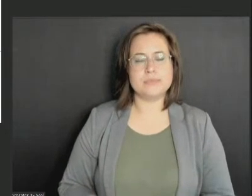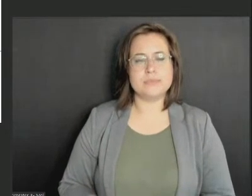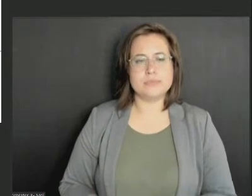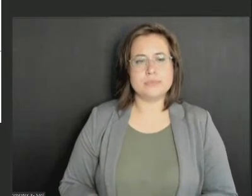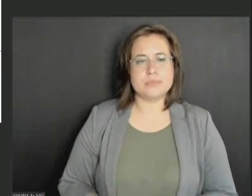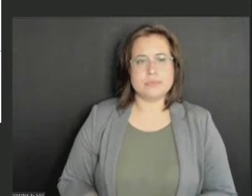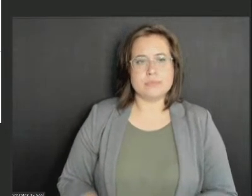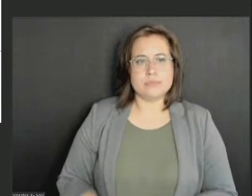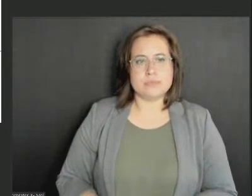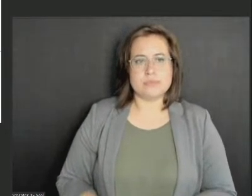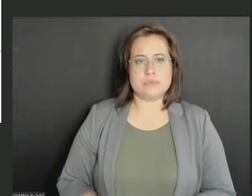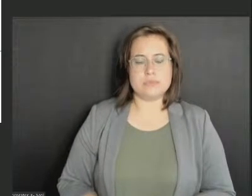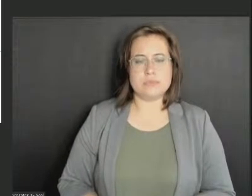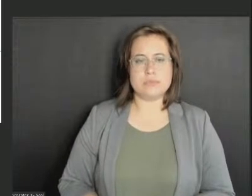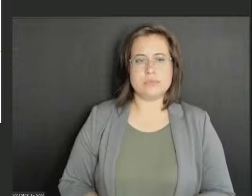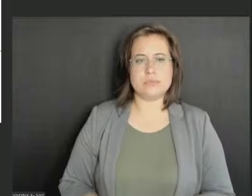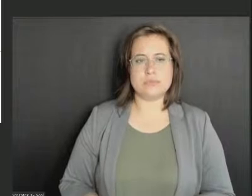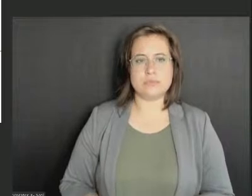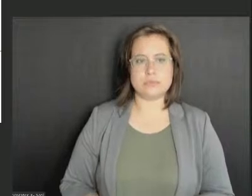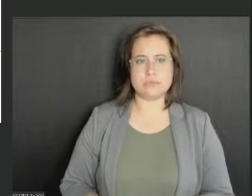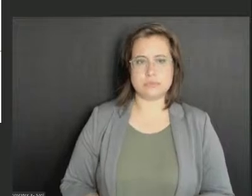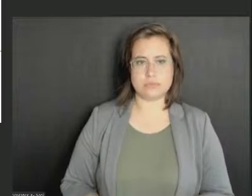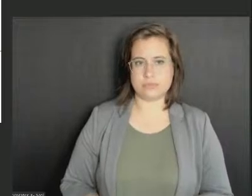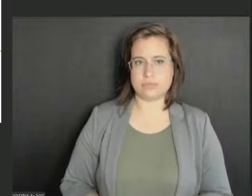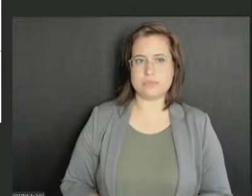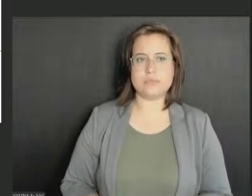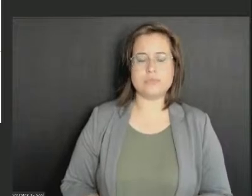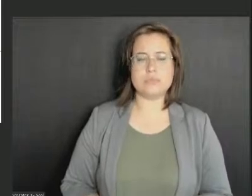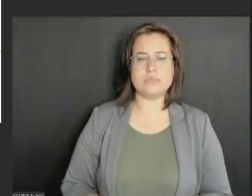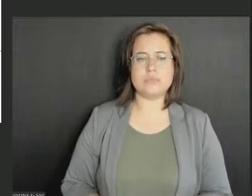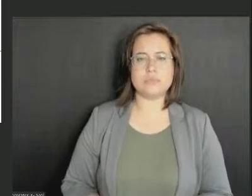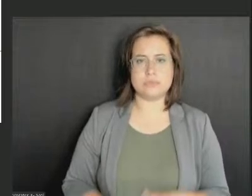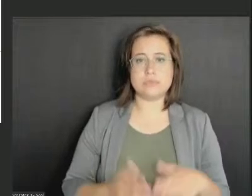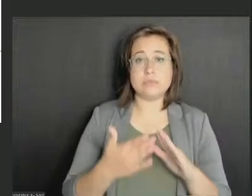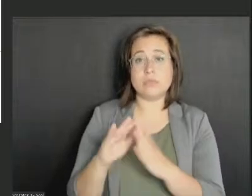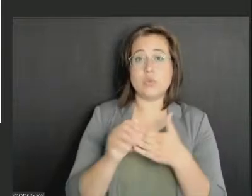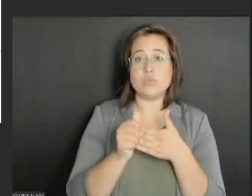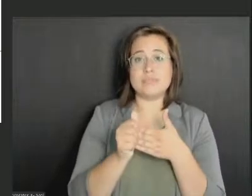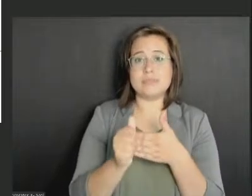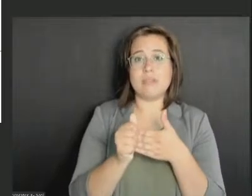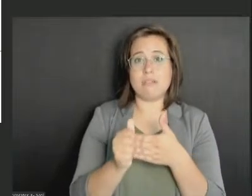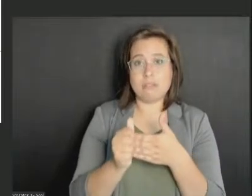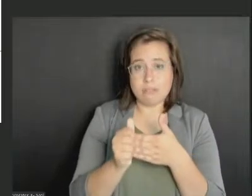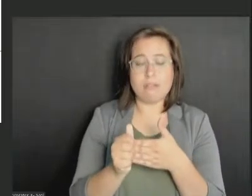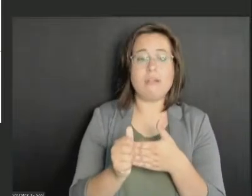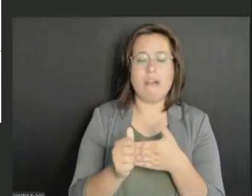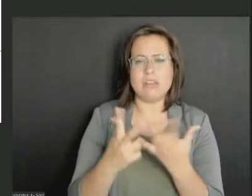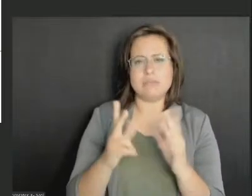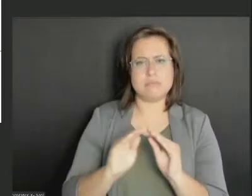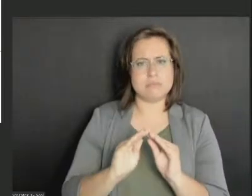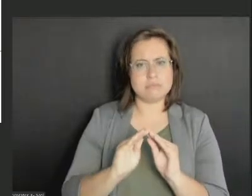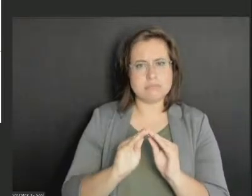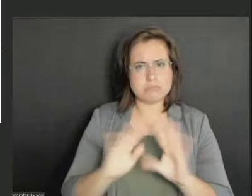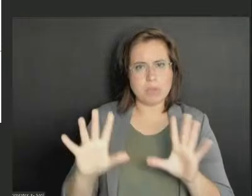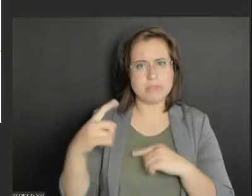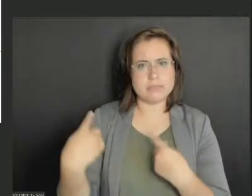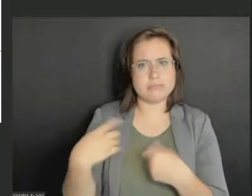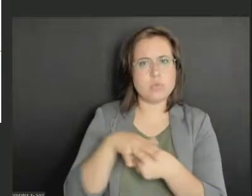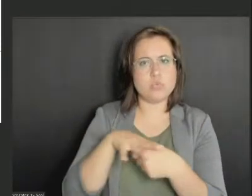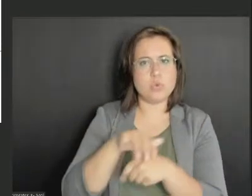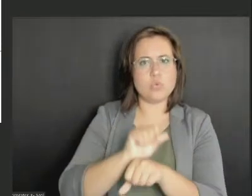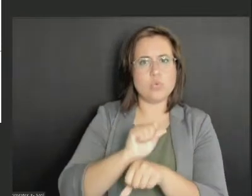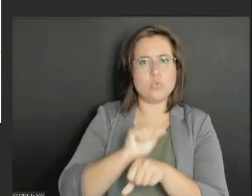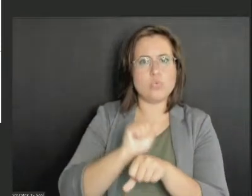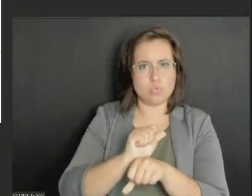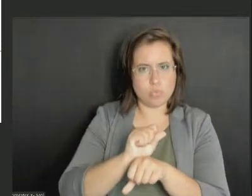The strength of community-led solutions was most obvious in these last couple of years in the local work that improved access to vaccines